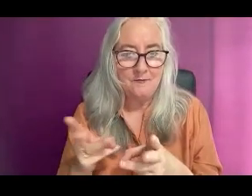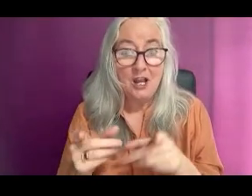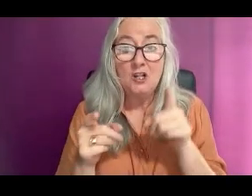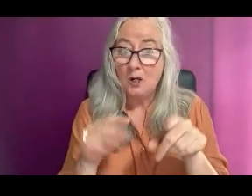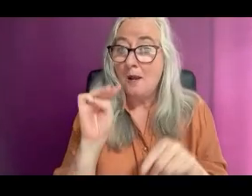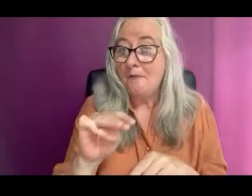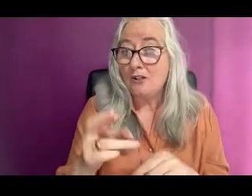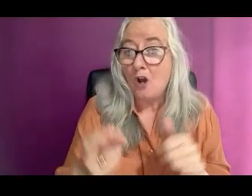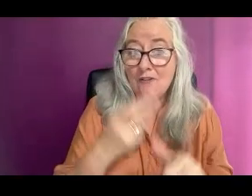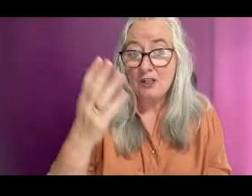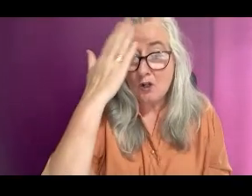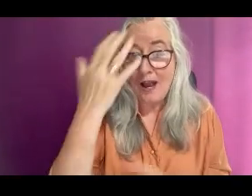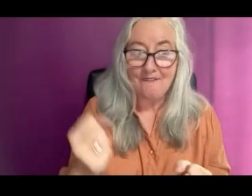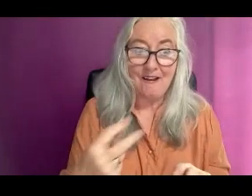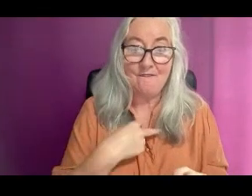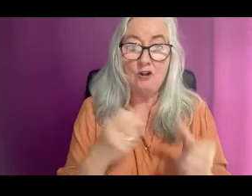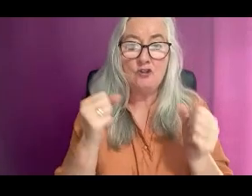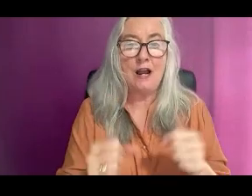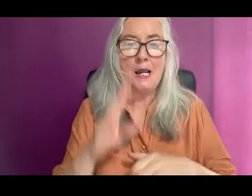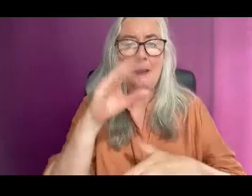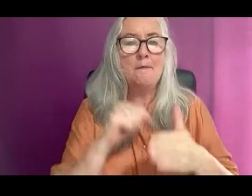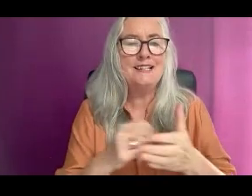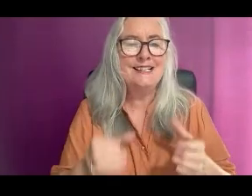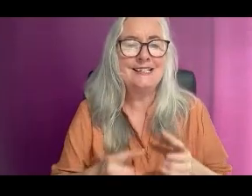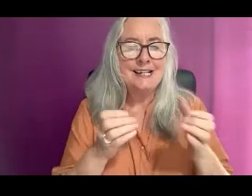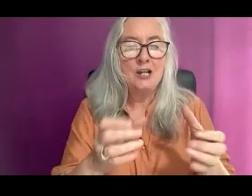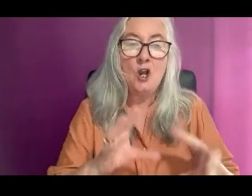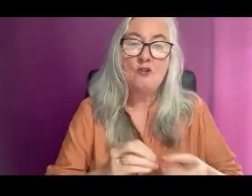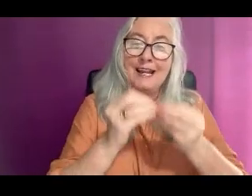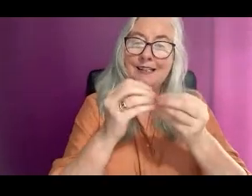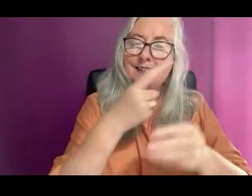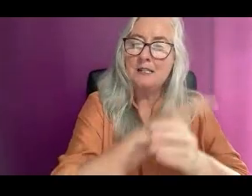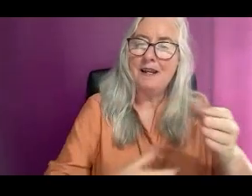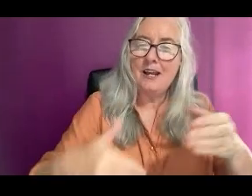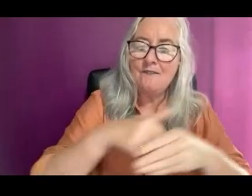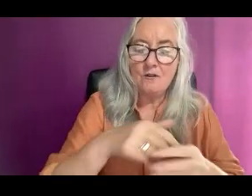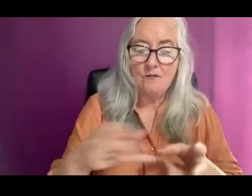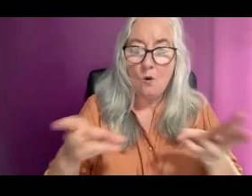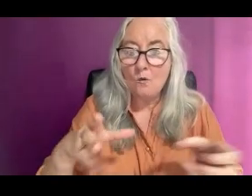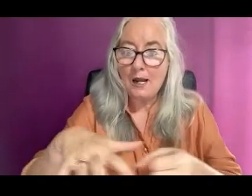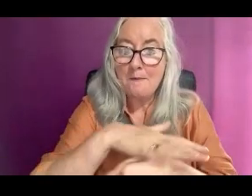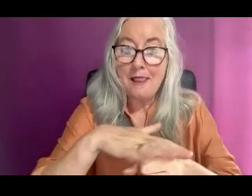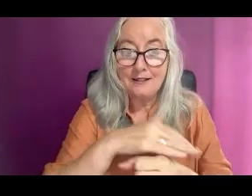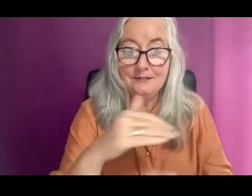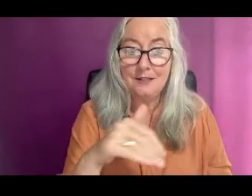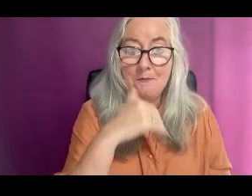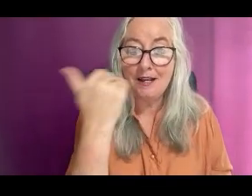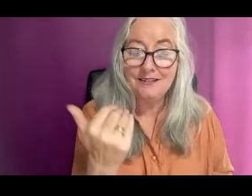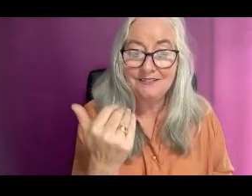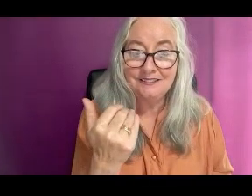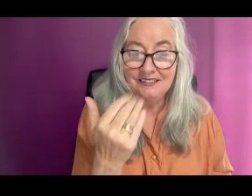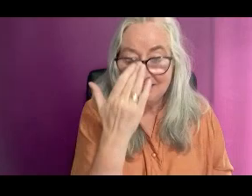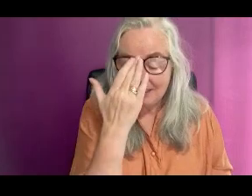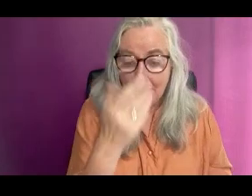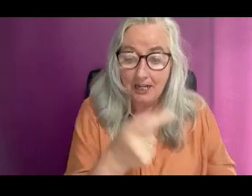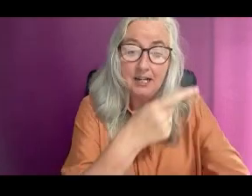very strong business case around creating disability inclusive workplaces, because the so-called disability